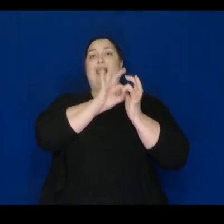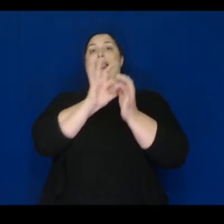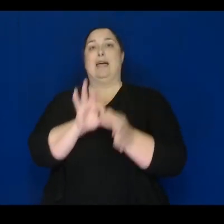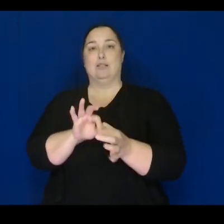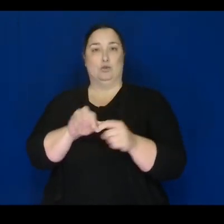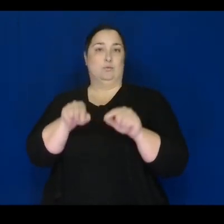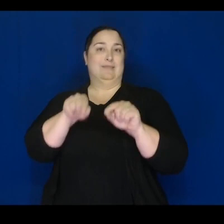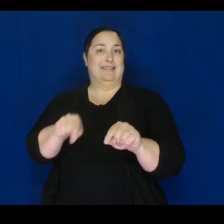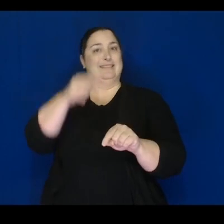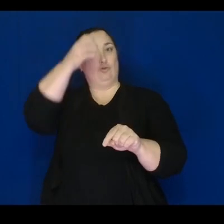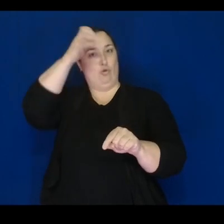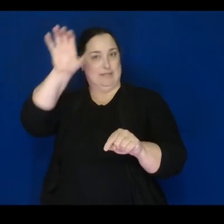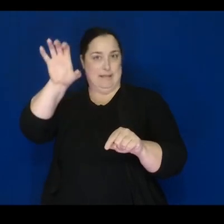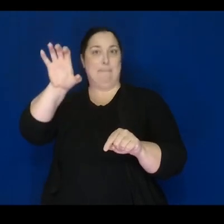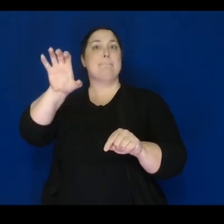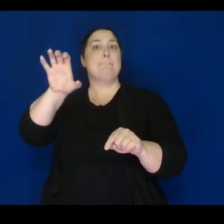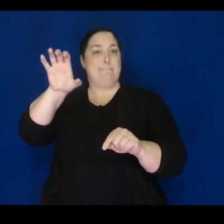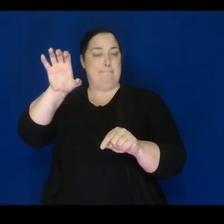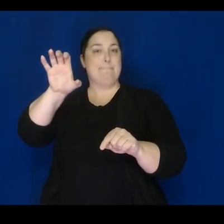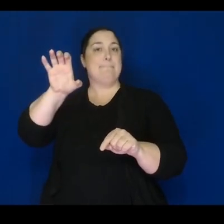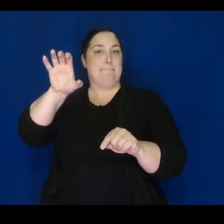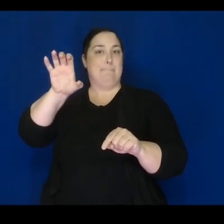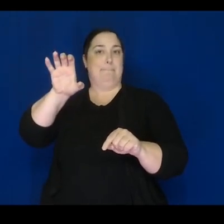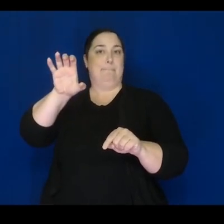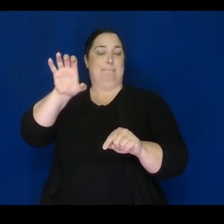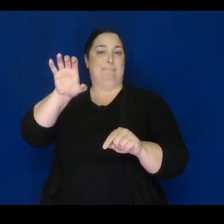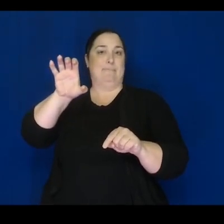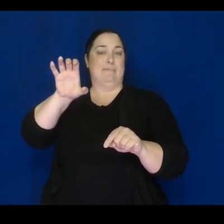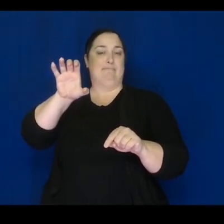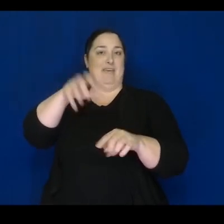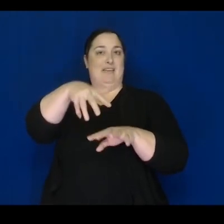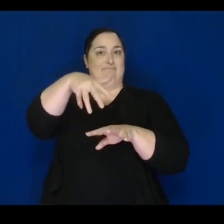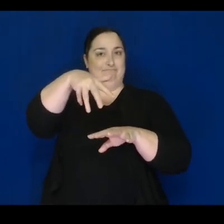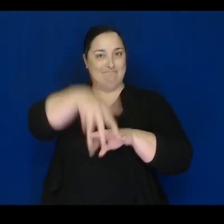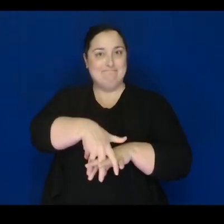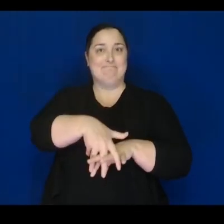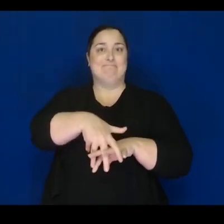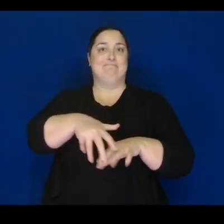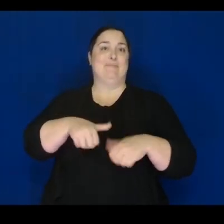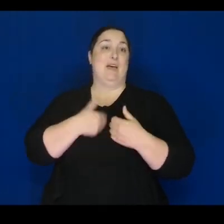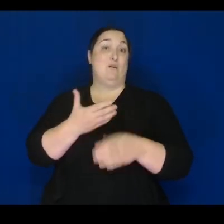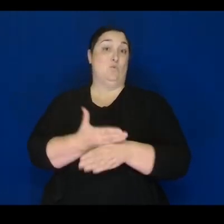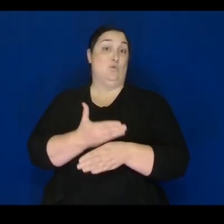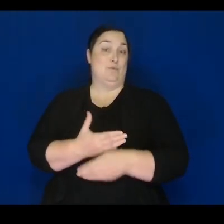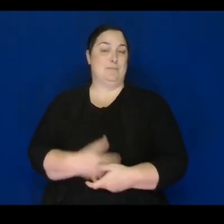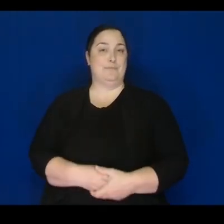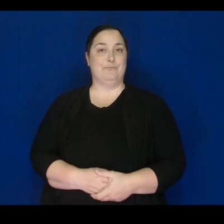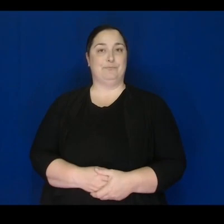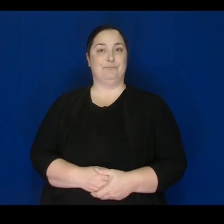this conceptual framework, and it's really embedded in what we do as well.